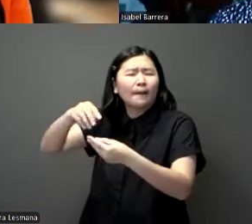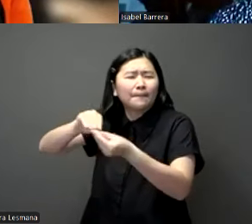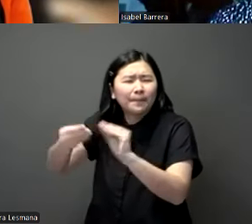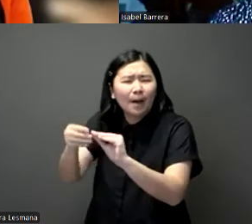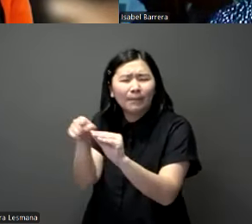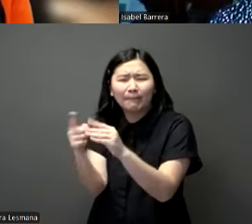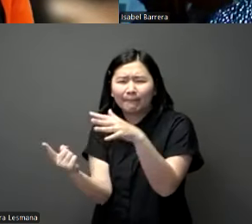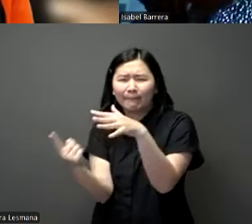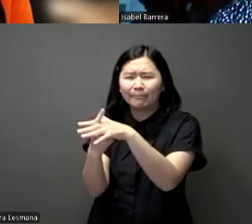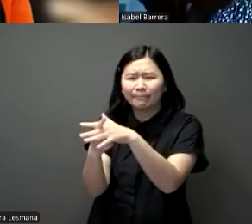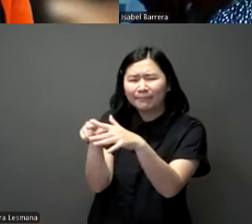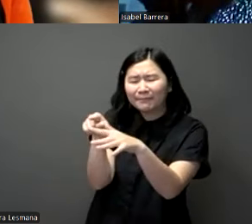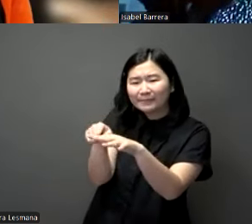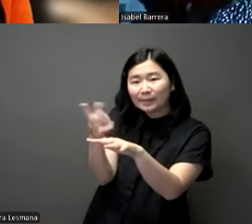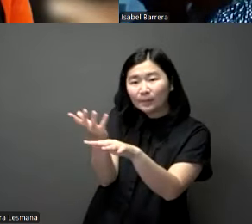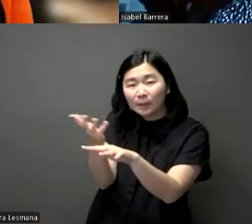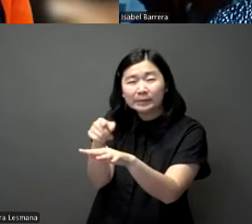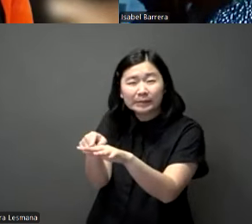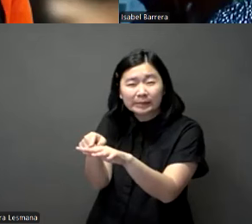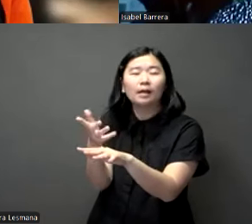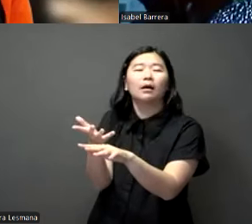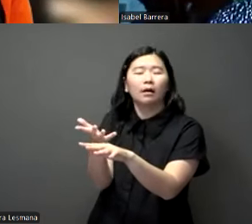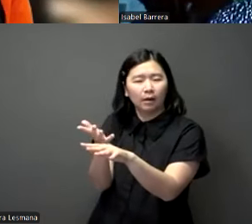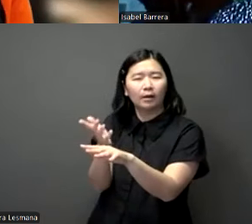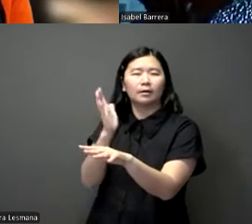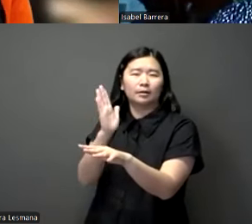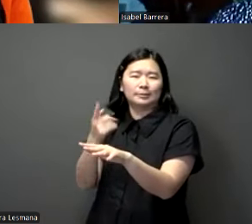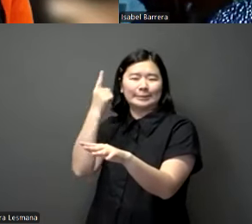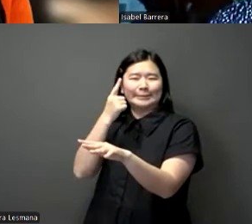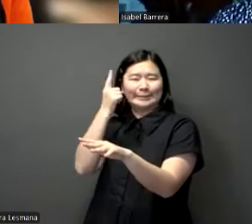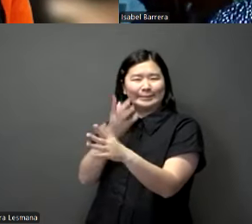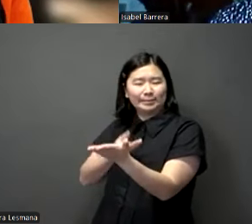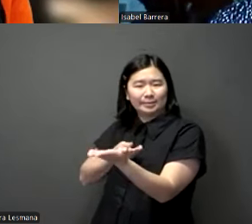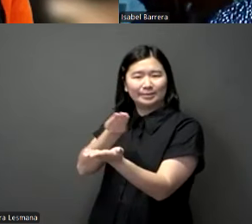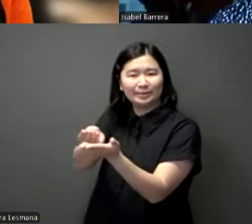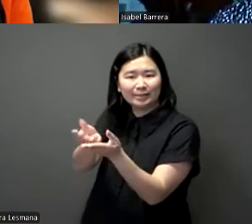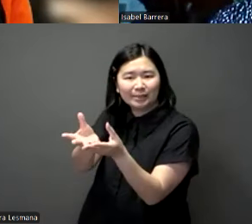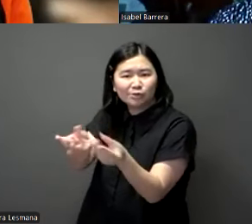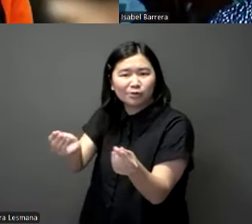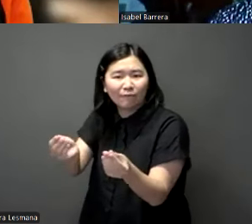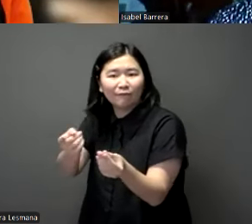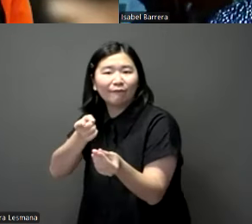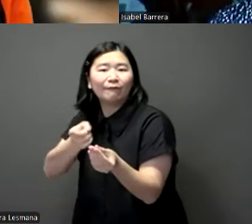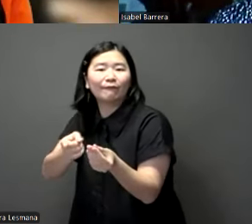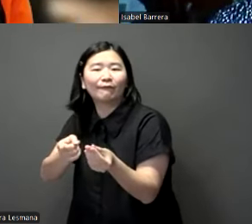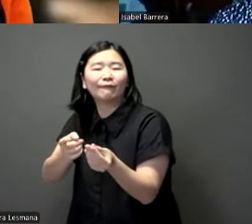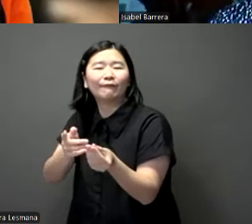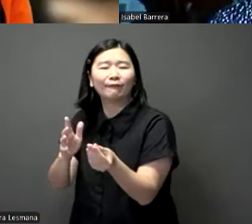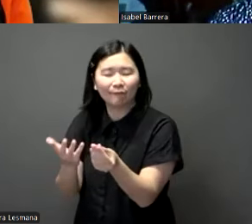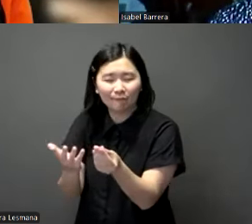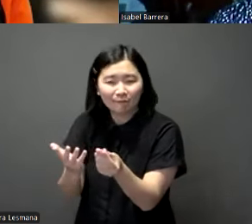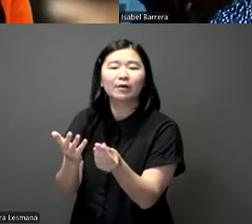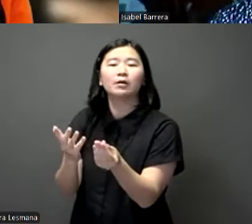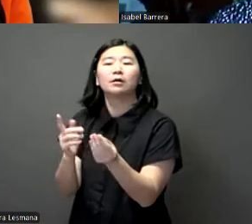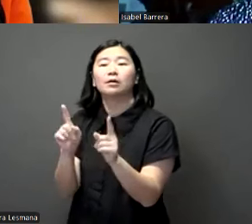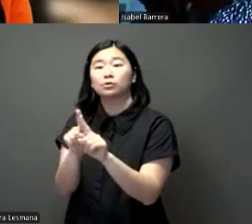education, screening, treatment. What then is exactly, or what is precisely